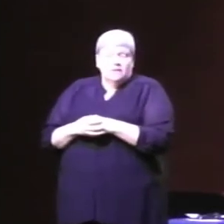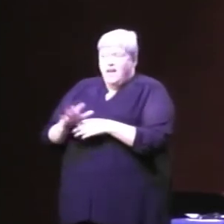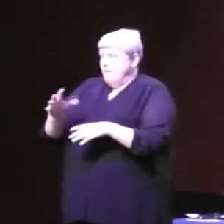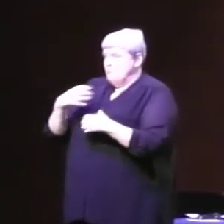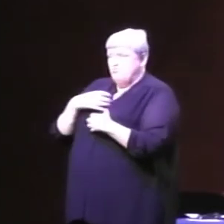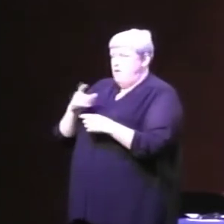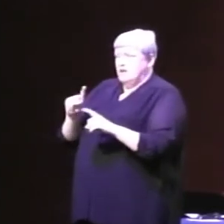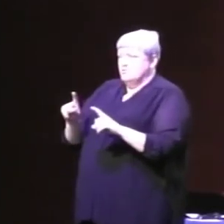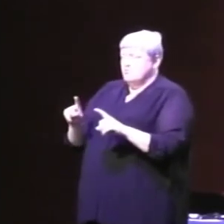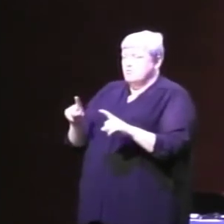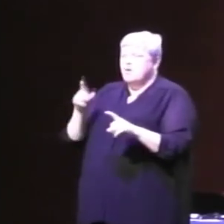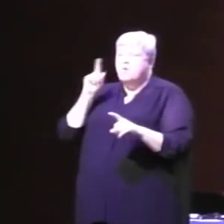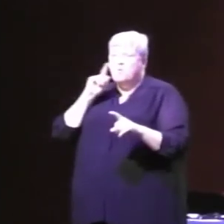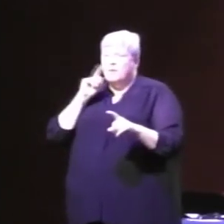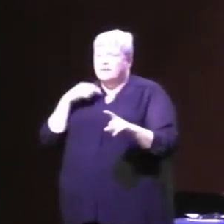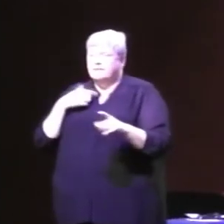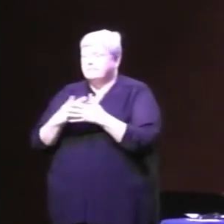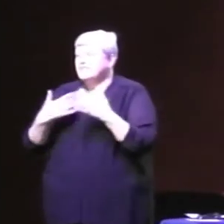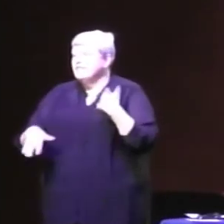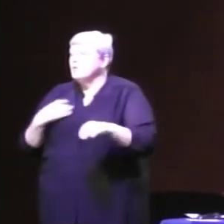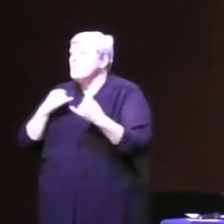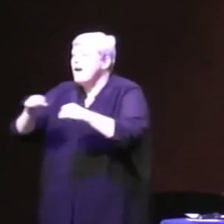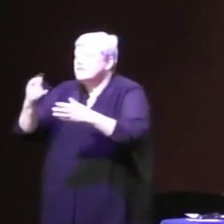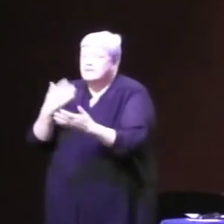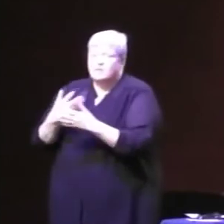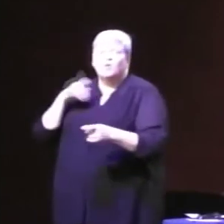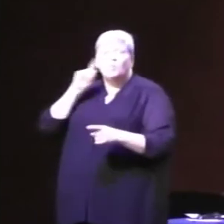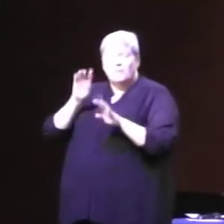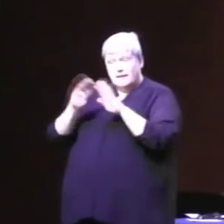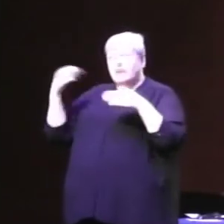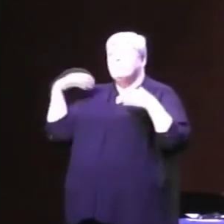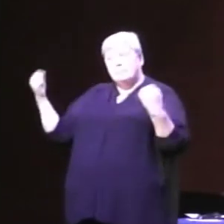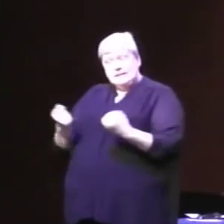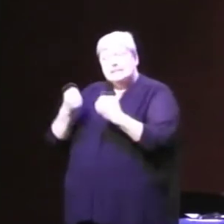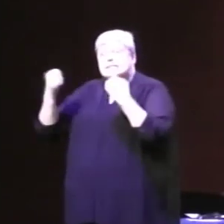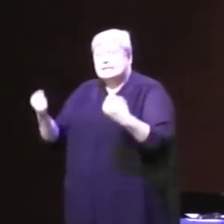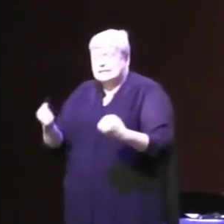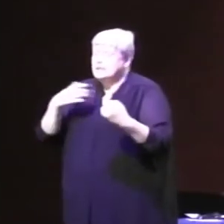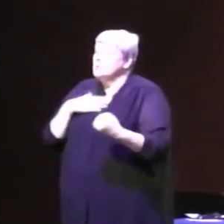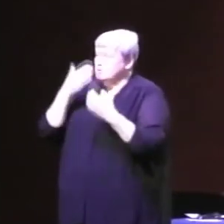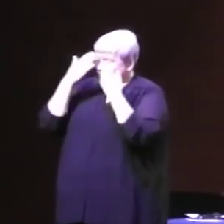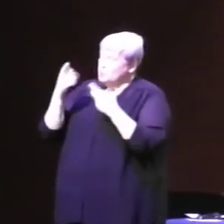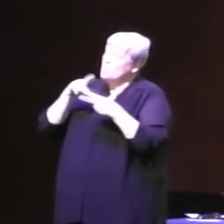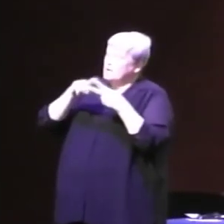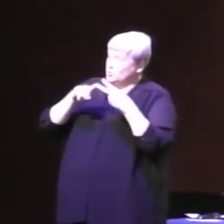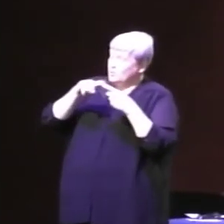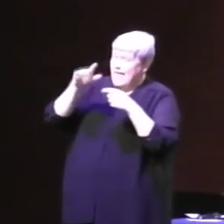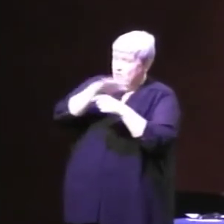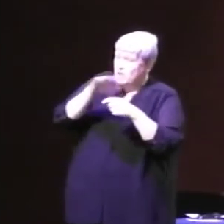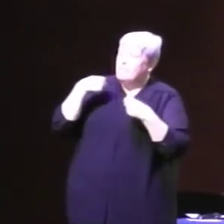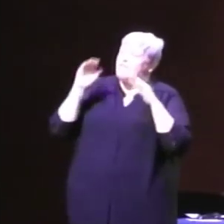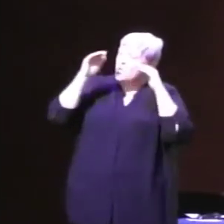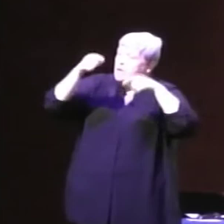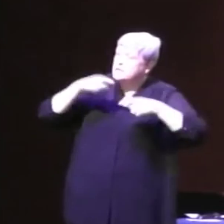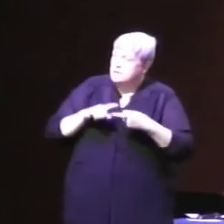Unsurprisingly, as women bear the brunt of the austerity measures, the Women's Committee have been busy, and I want to highlight a couple of the areas that the Women's Committee have been focusing